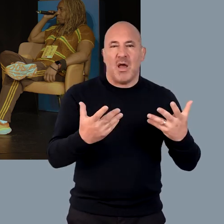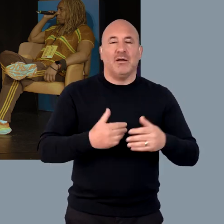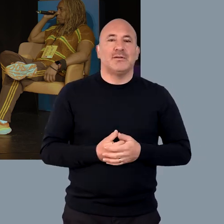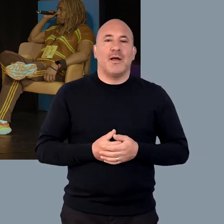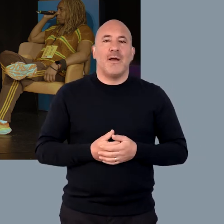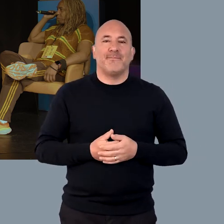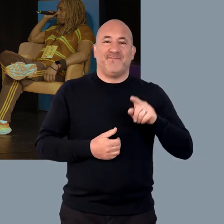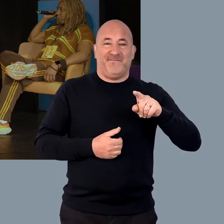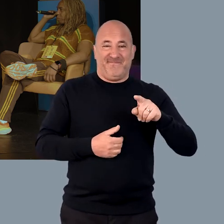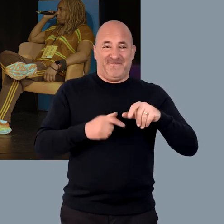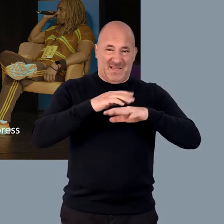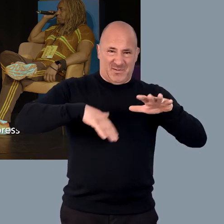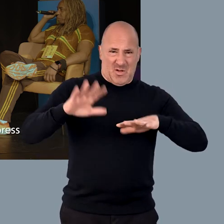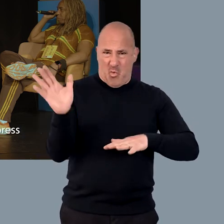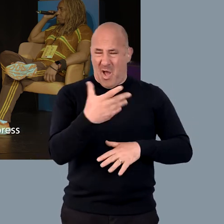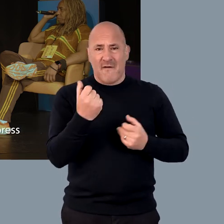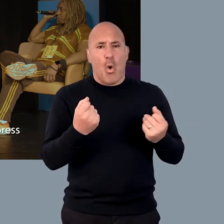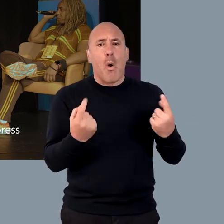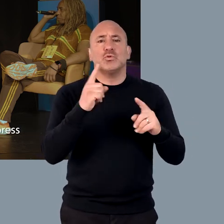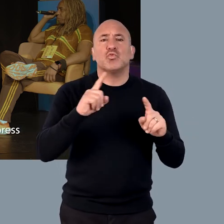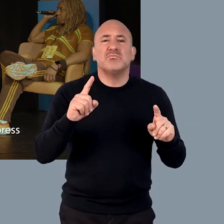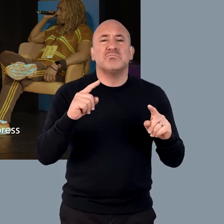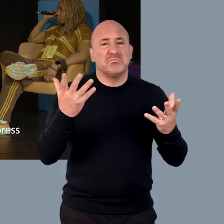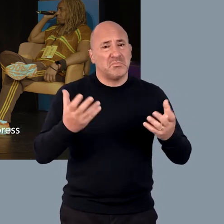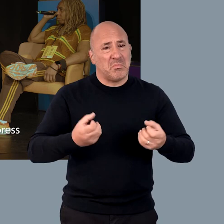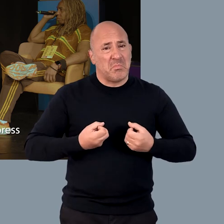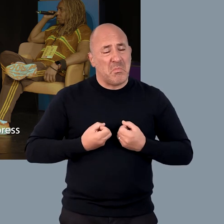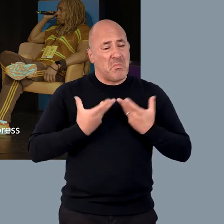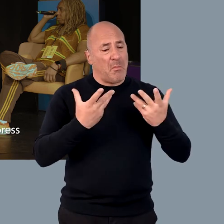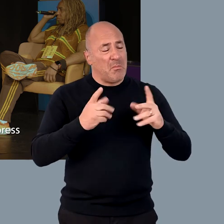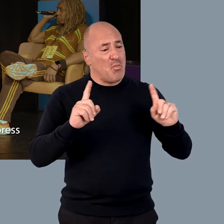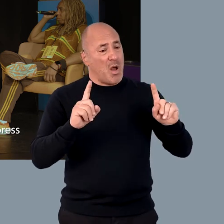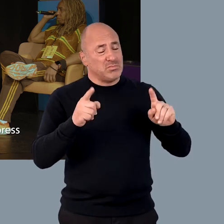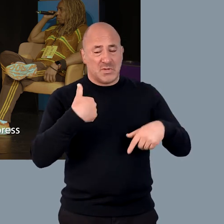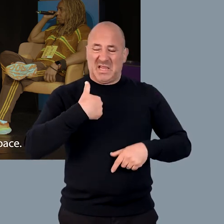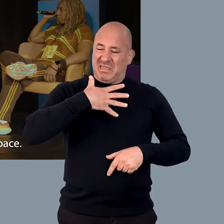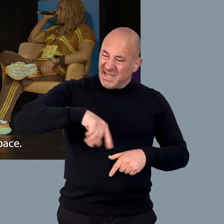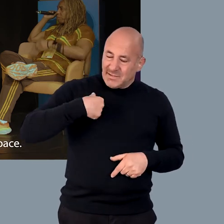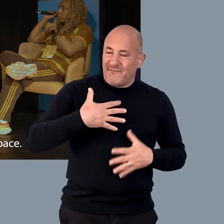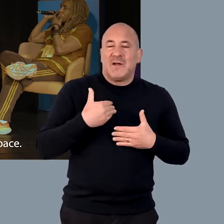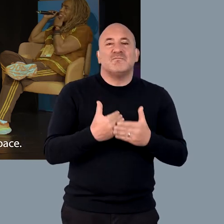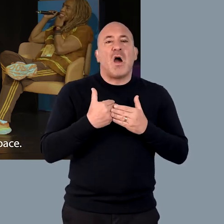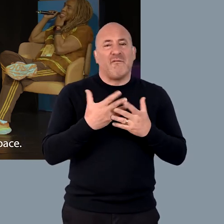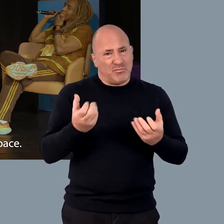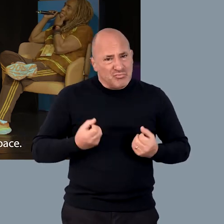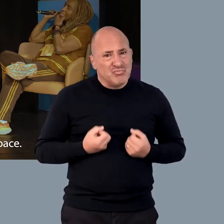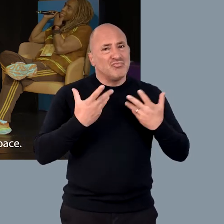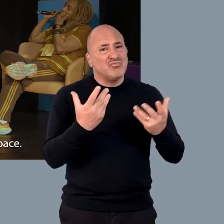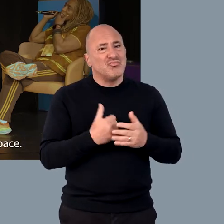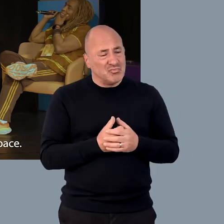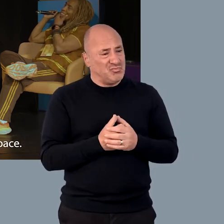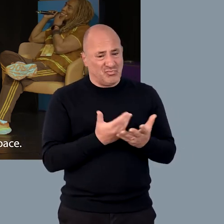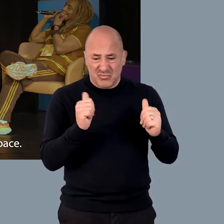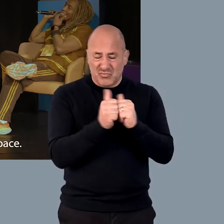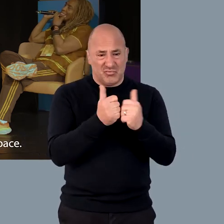But like that actually everyone in the space has an opportunity to safely express kind of what they Need to feel